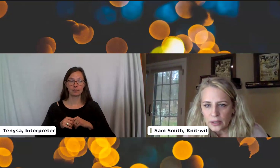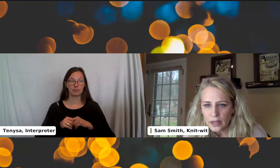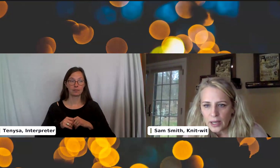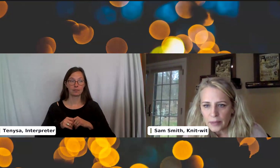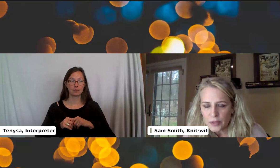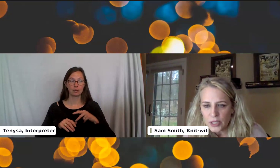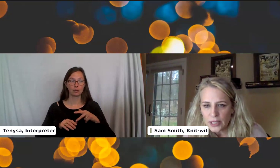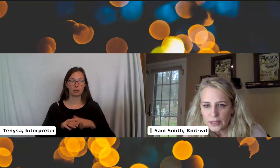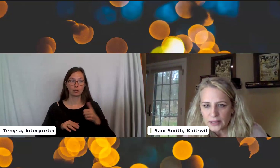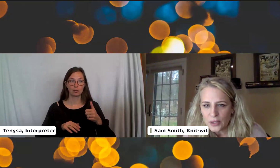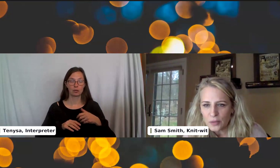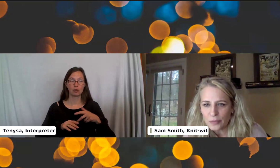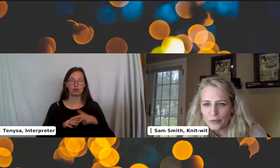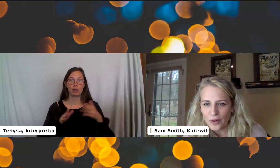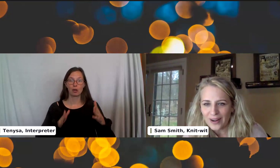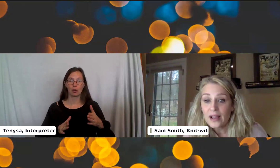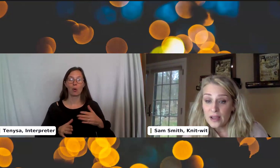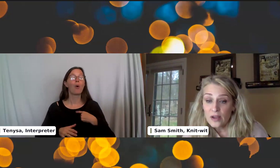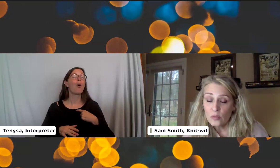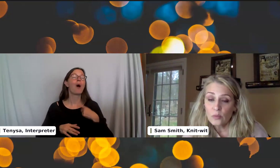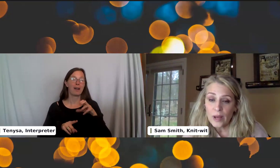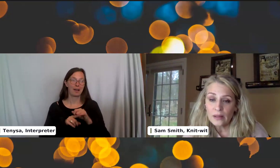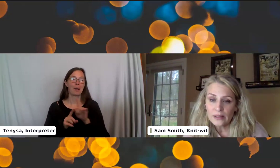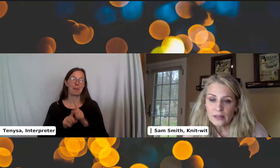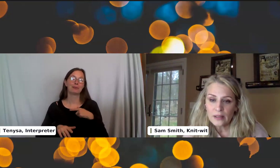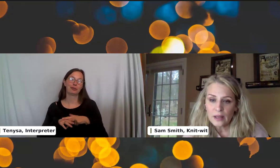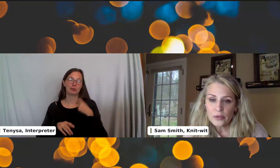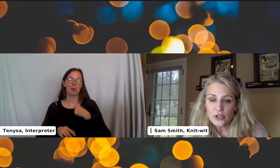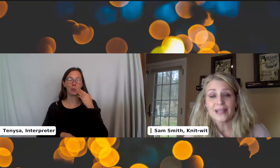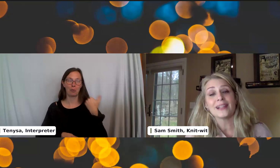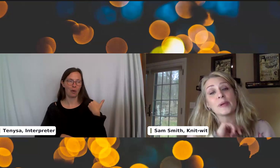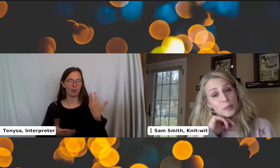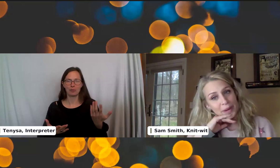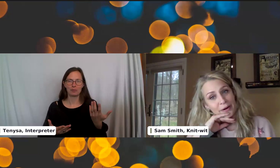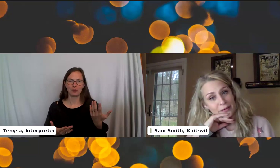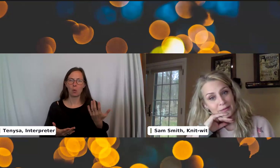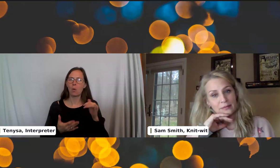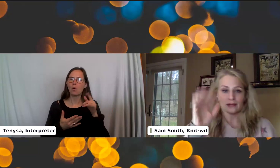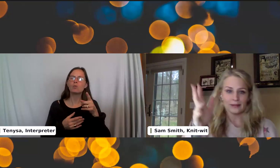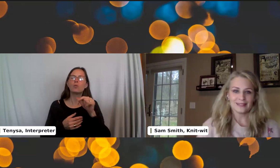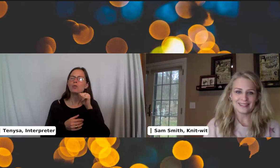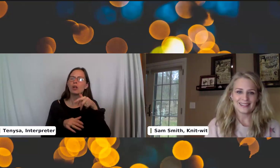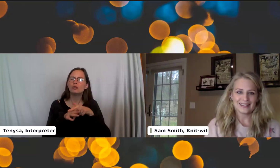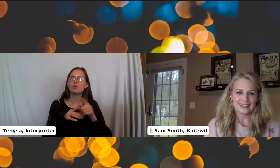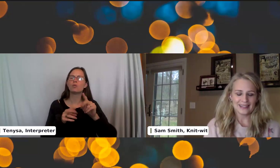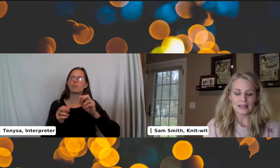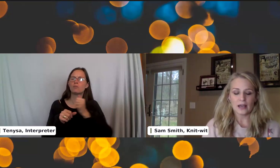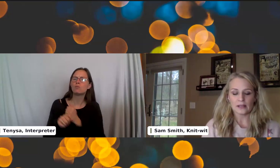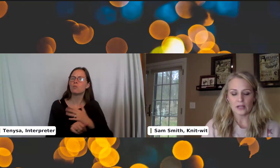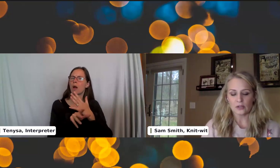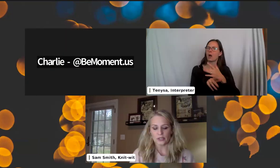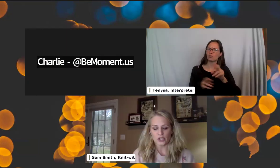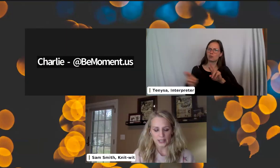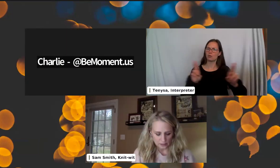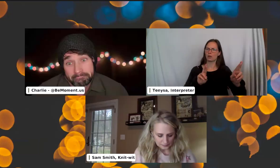Cheater. Got it. But I'm cheating since I knew it before. Well, I would just say that's being prepared. Well,